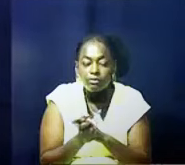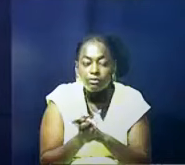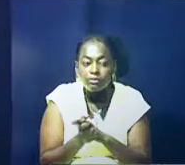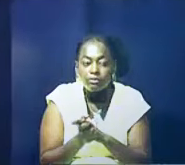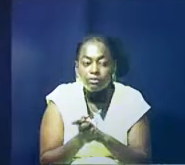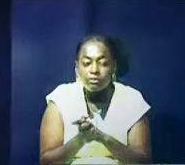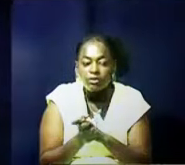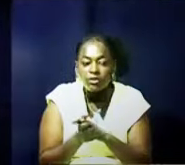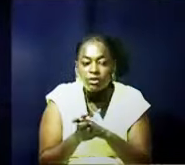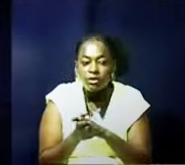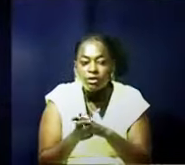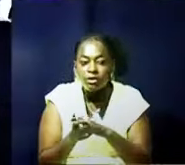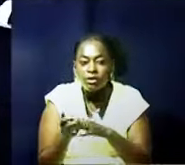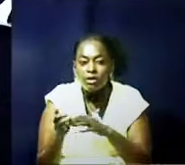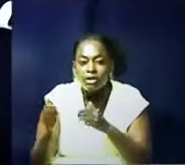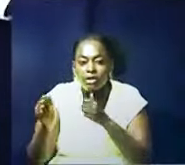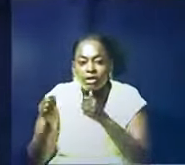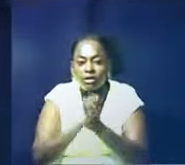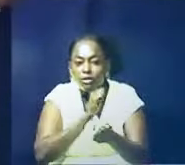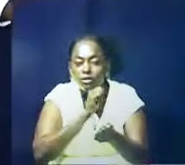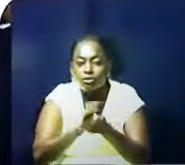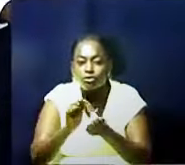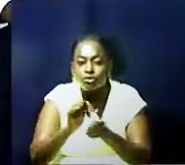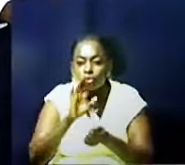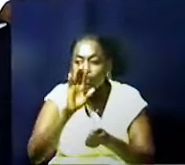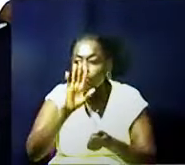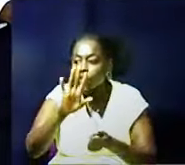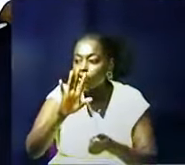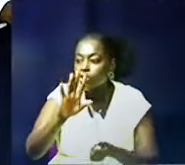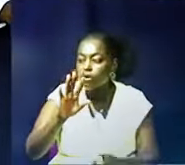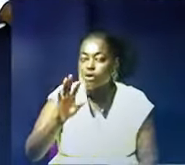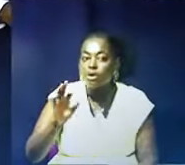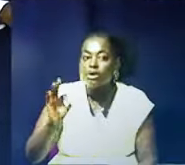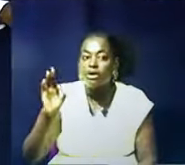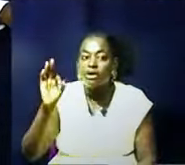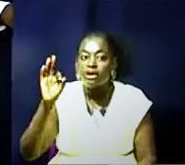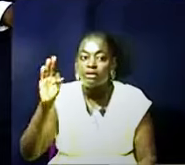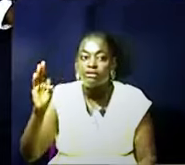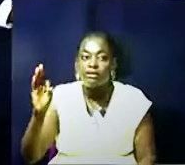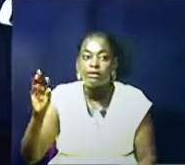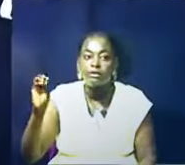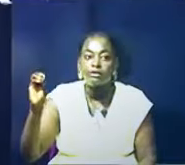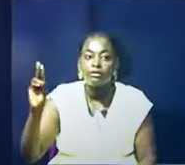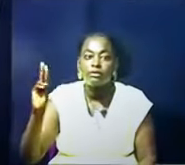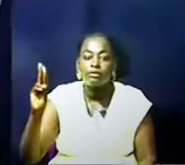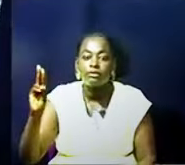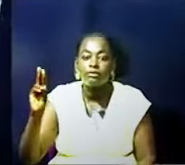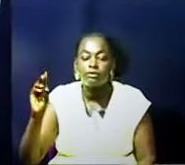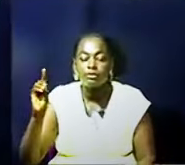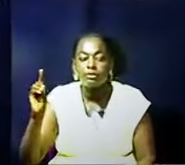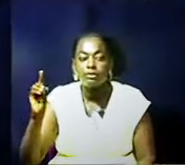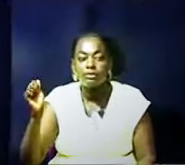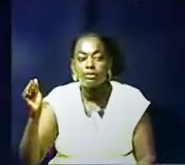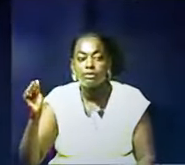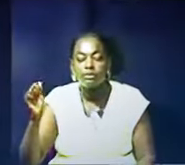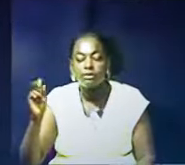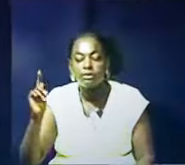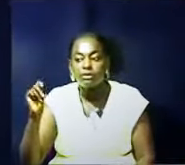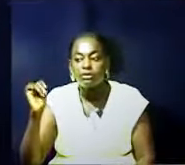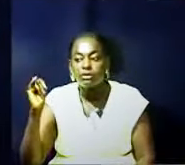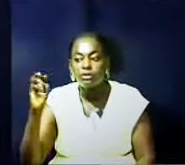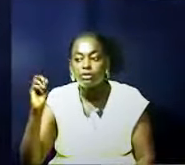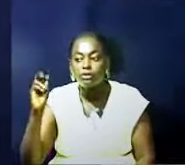anase ese ufapem a watu ewo blight the root and bloom of spiritual life. Nafe ese